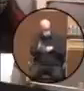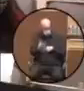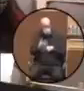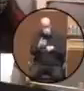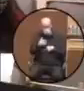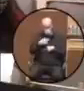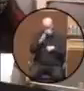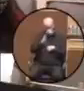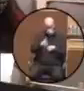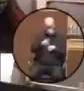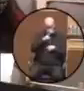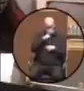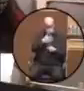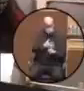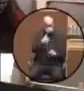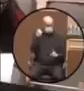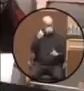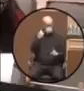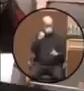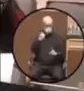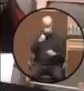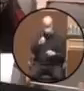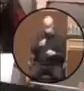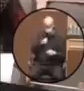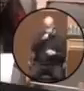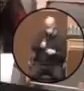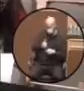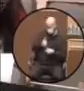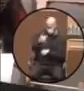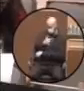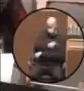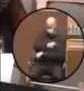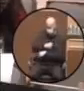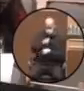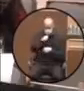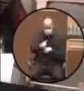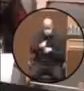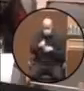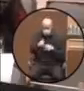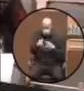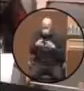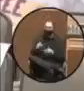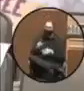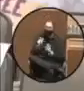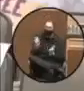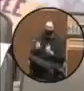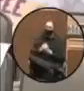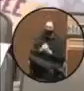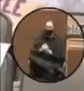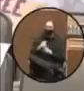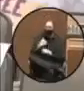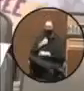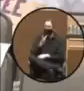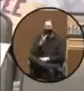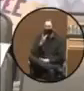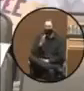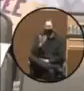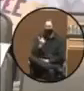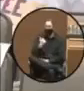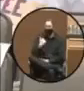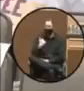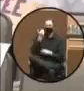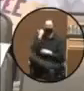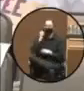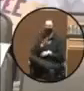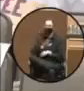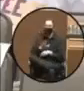our children, and we will not be doing masks or vaccinations now or ever again. I'm a mom of 5 and I'm also